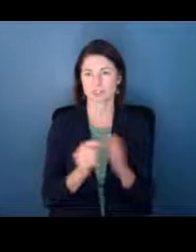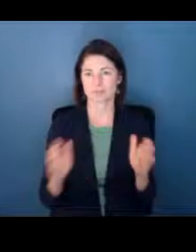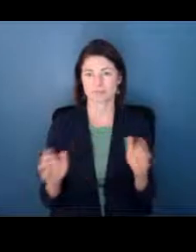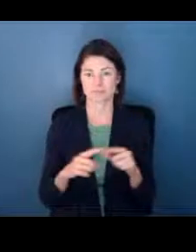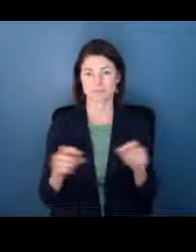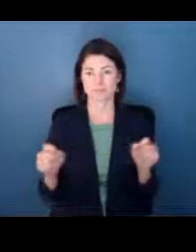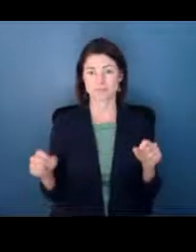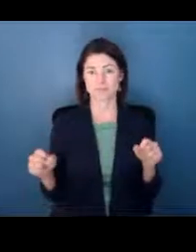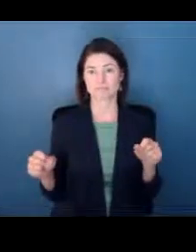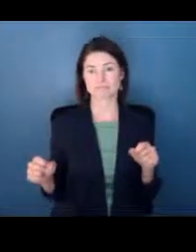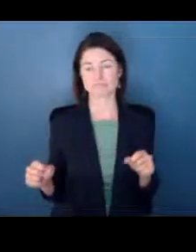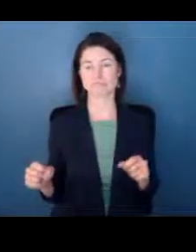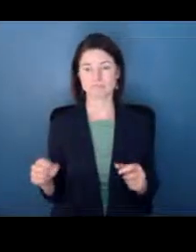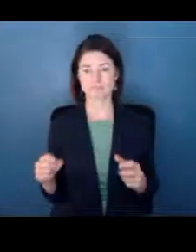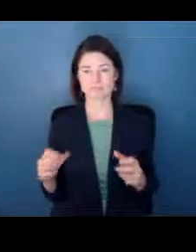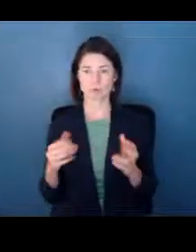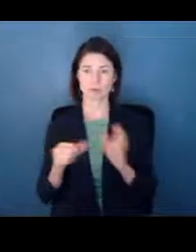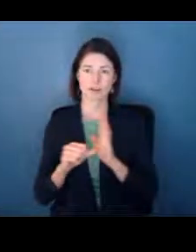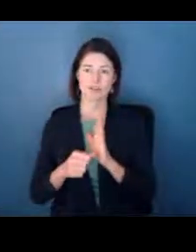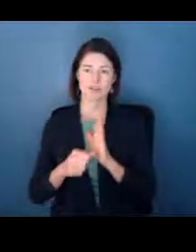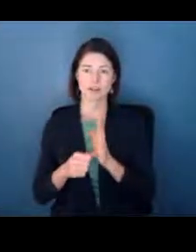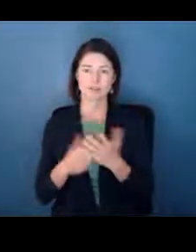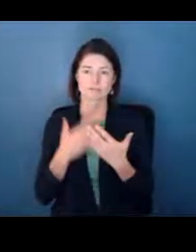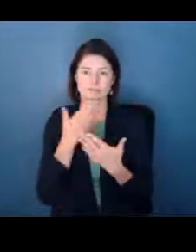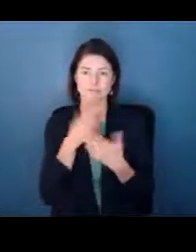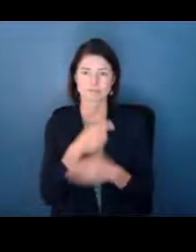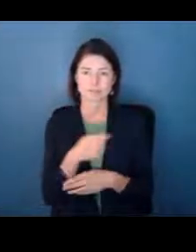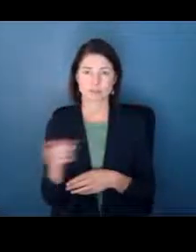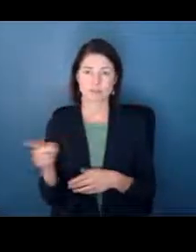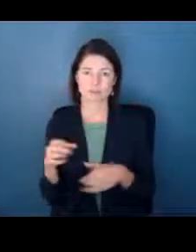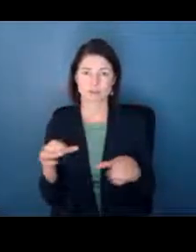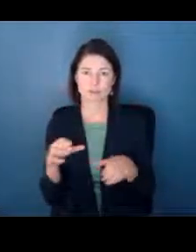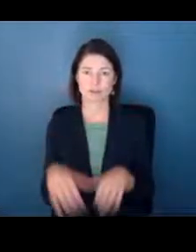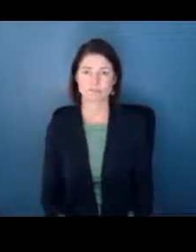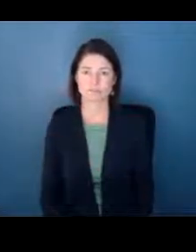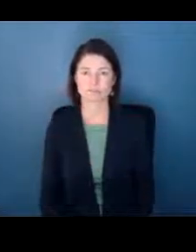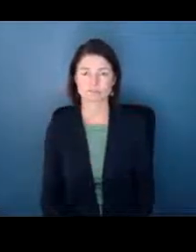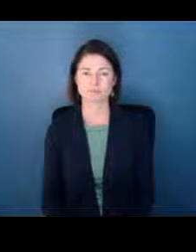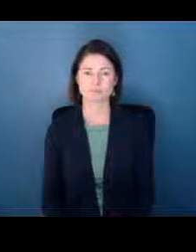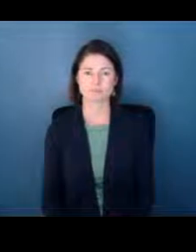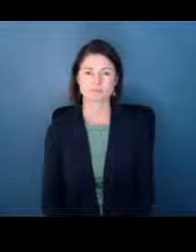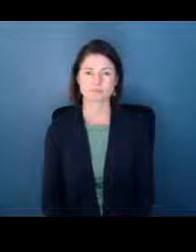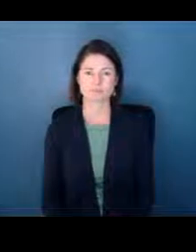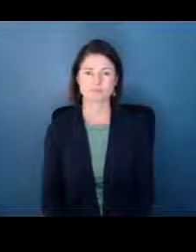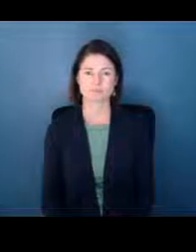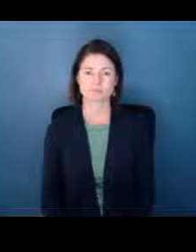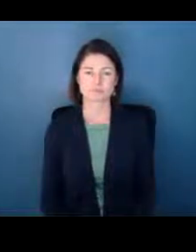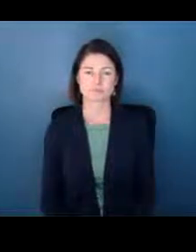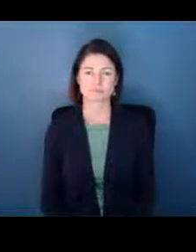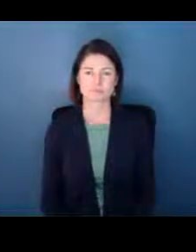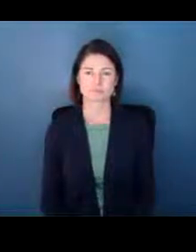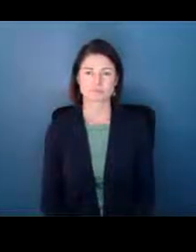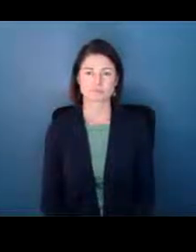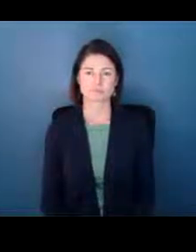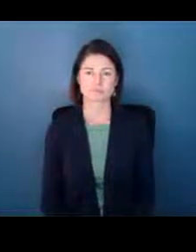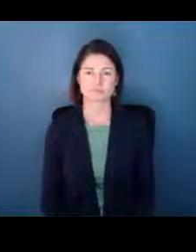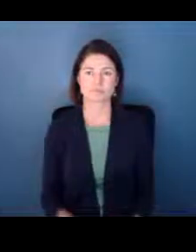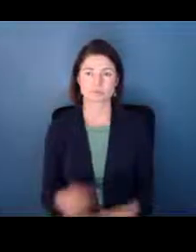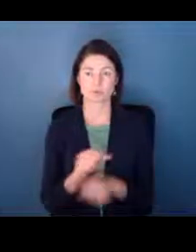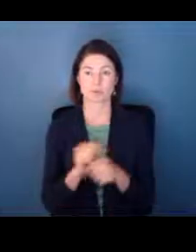to emphasize and the appreciation we have for you all for doing that and working with us on that. We're excited to see where